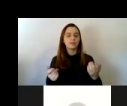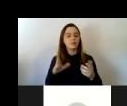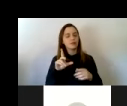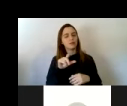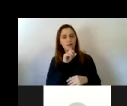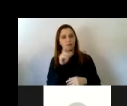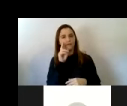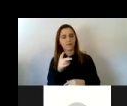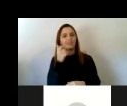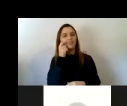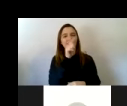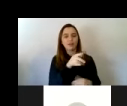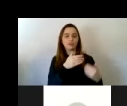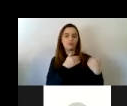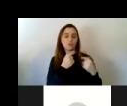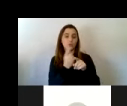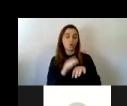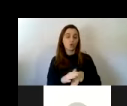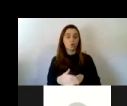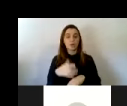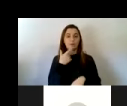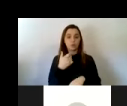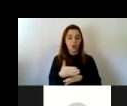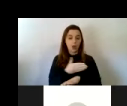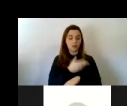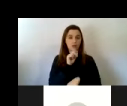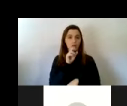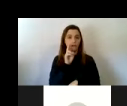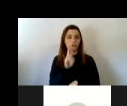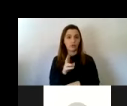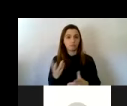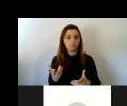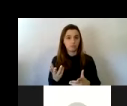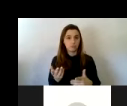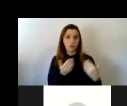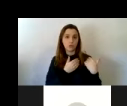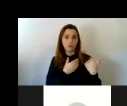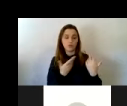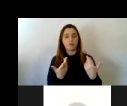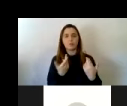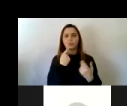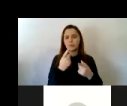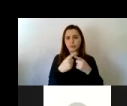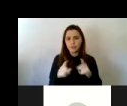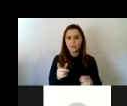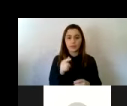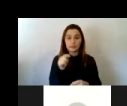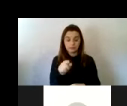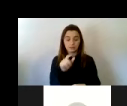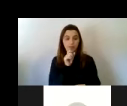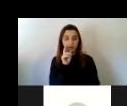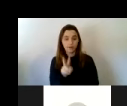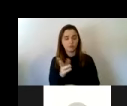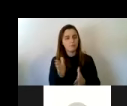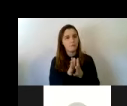the previous questions that which authority is responsible for different questions, and here we can see is mostly